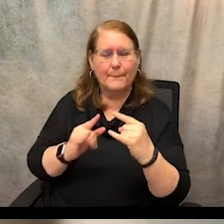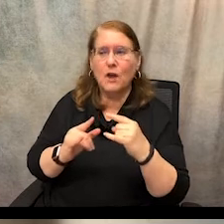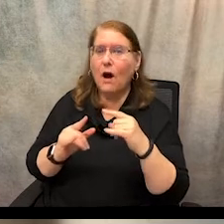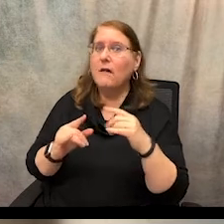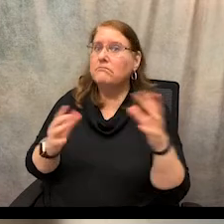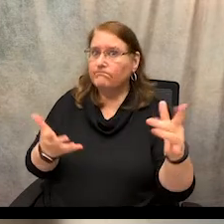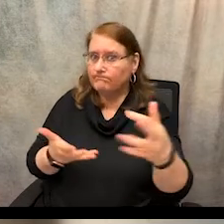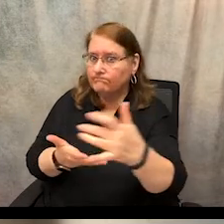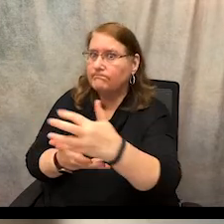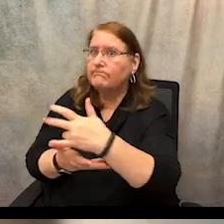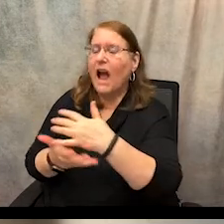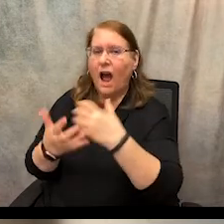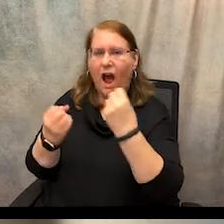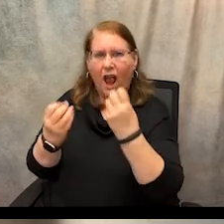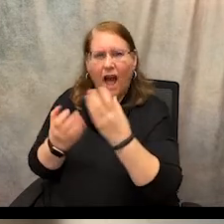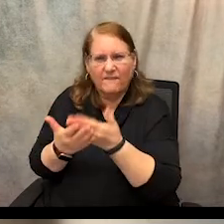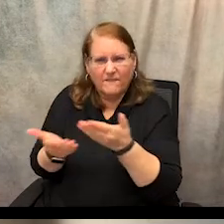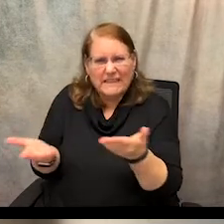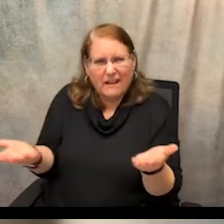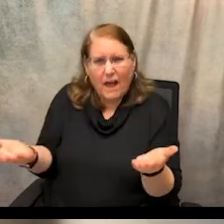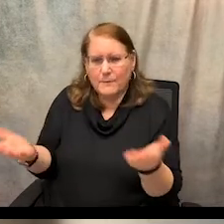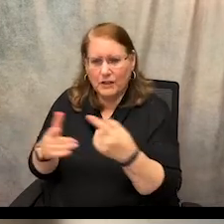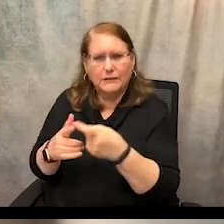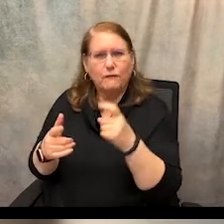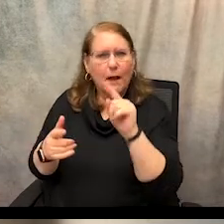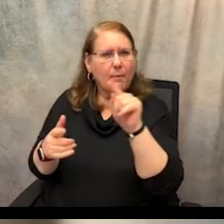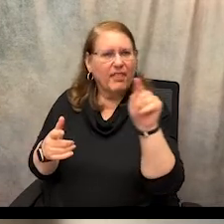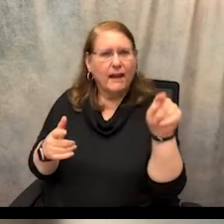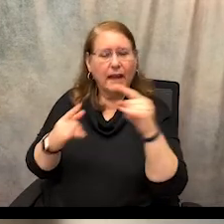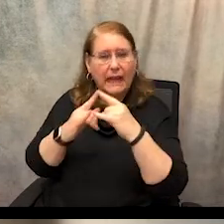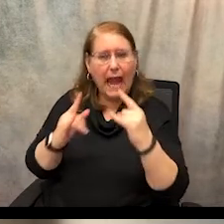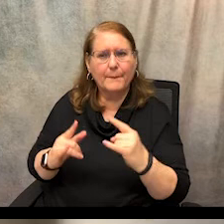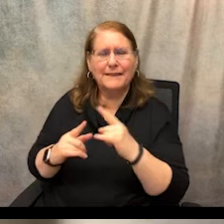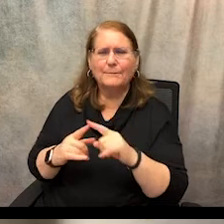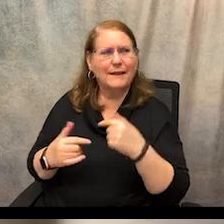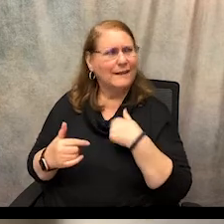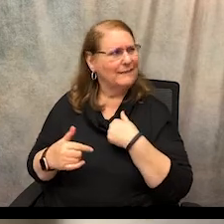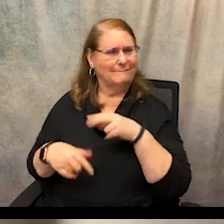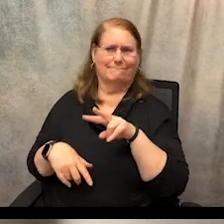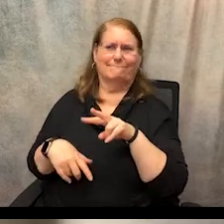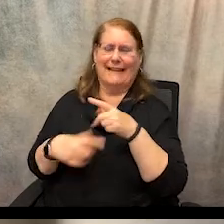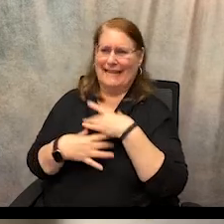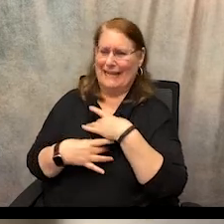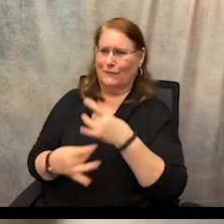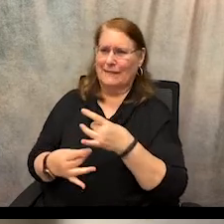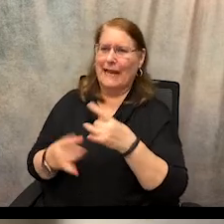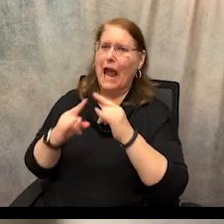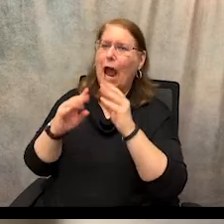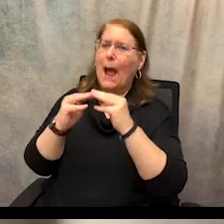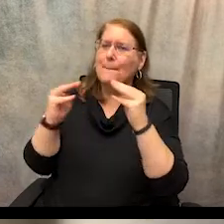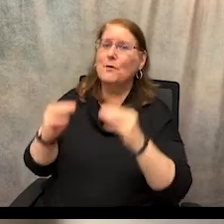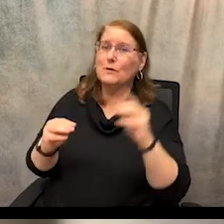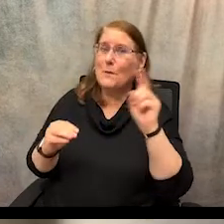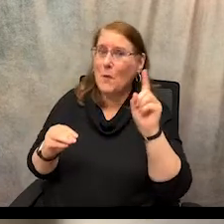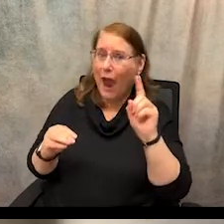which collected a lot of material, physical objects from the camps. But I think it's interesting, that it's a museum